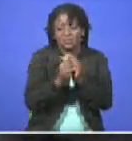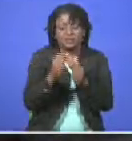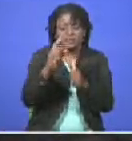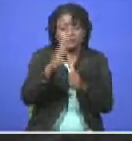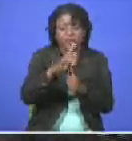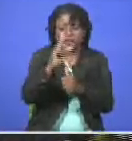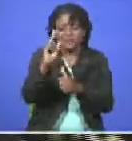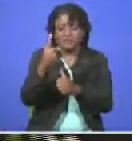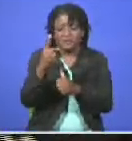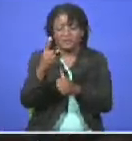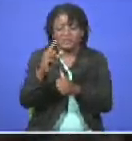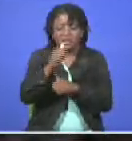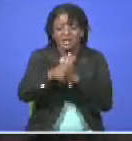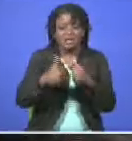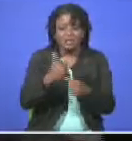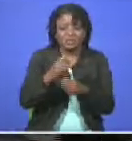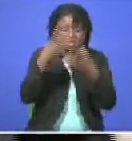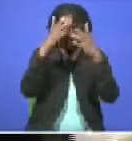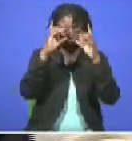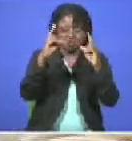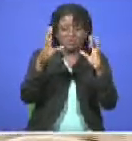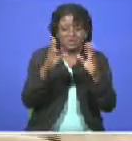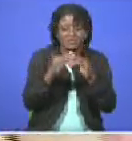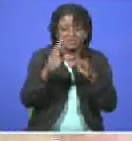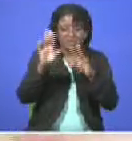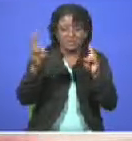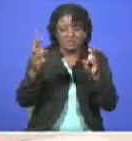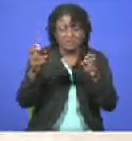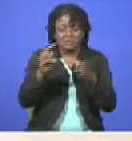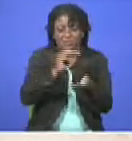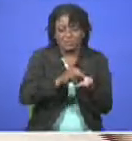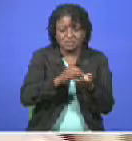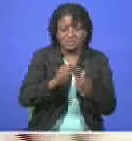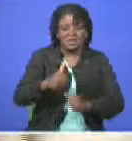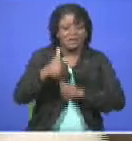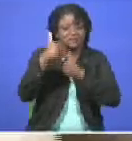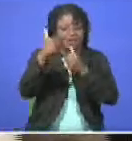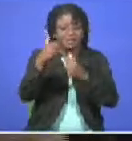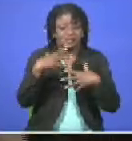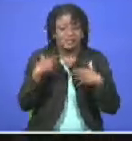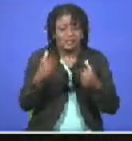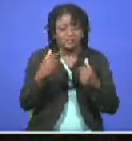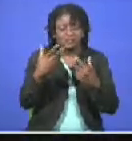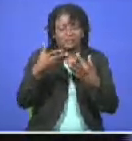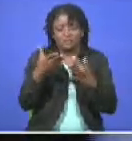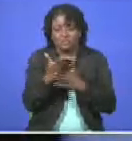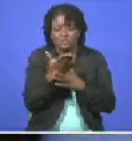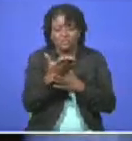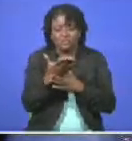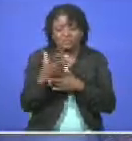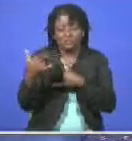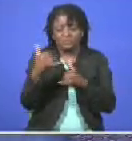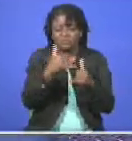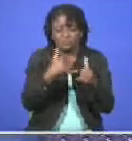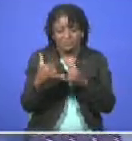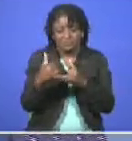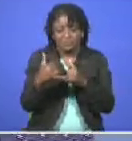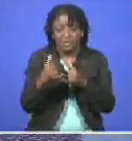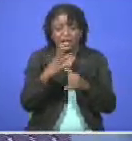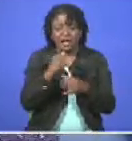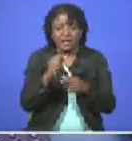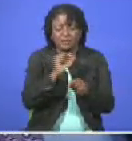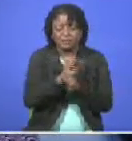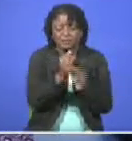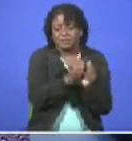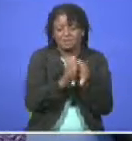Conference, which is being held under the theme Nursing, Advancing Health through Advocacy and Collaboration. Opening the event